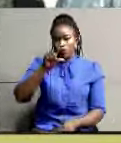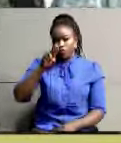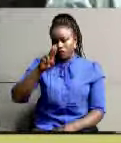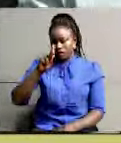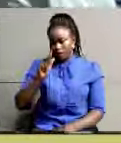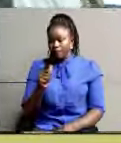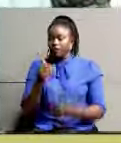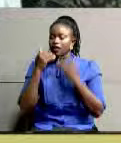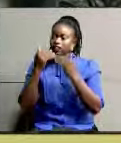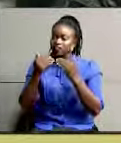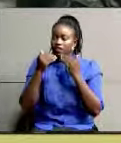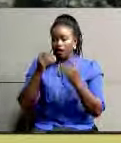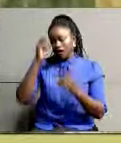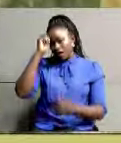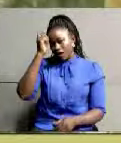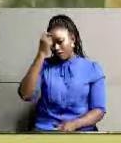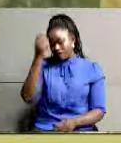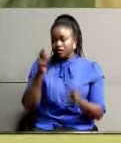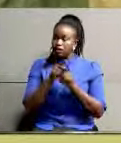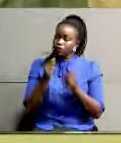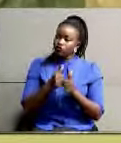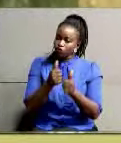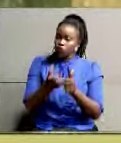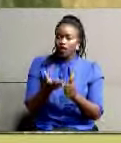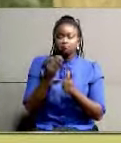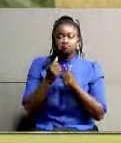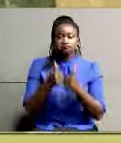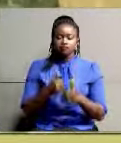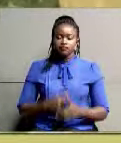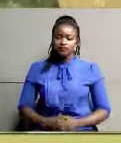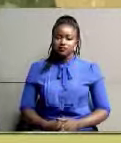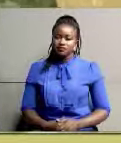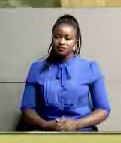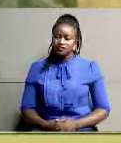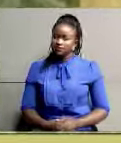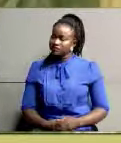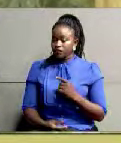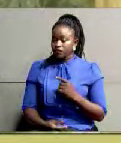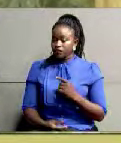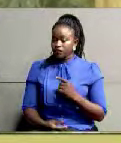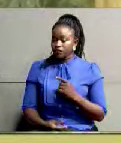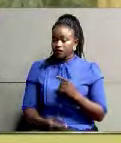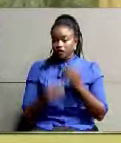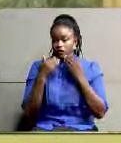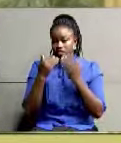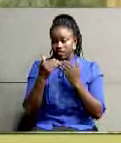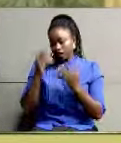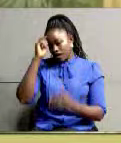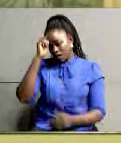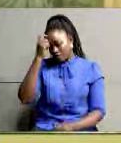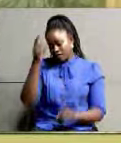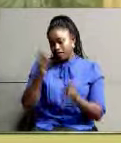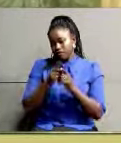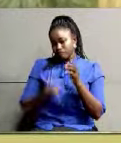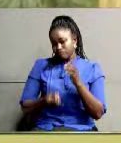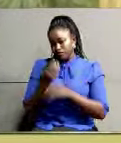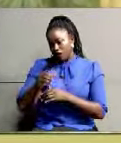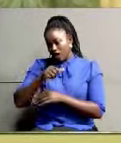for enforcing them. Thank the government for putting another dimension to our